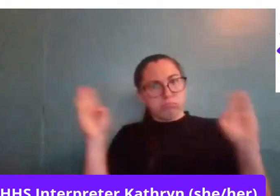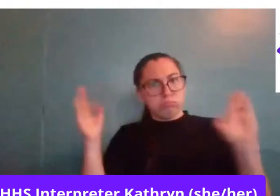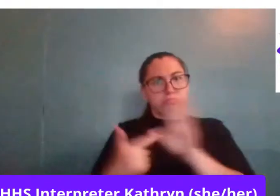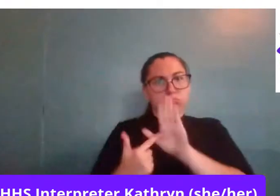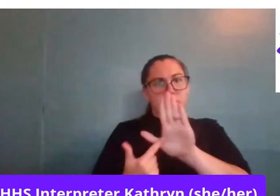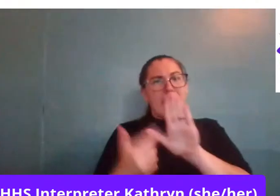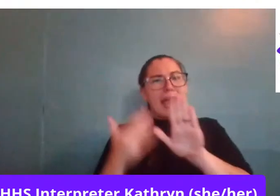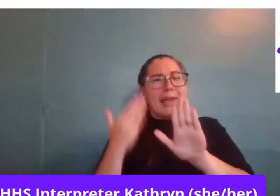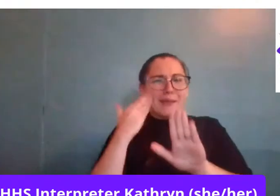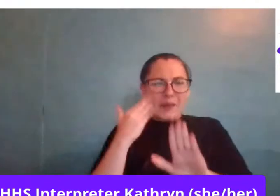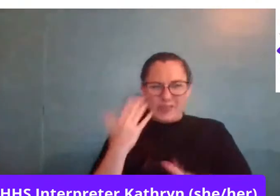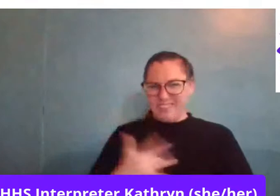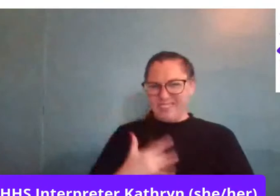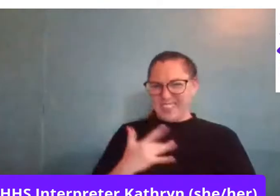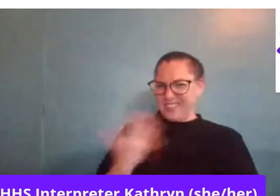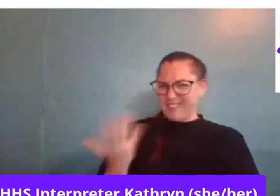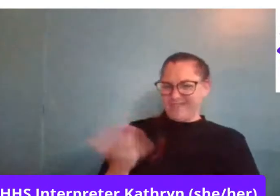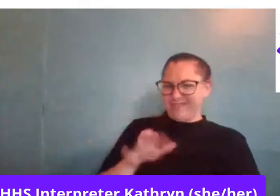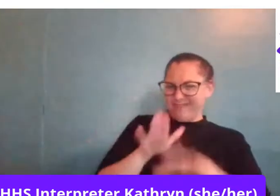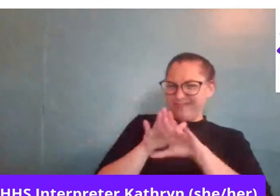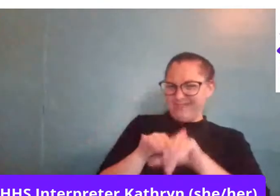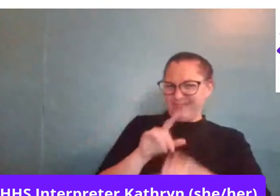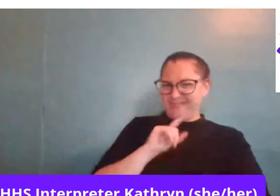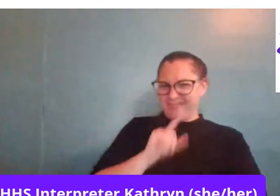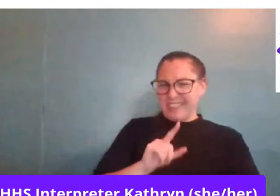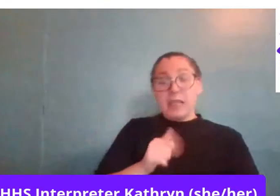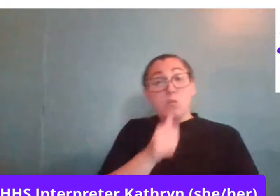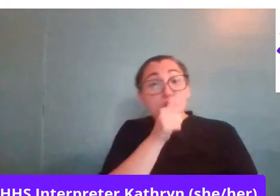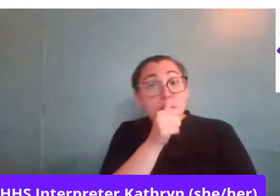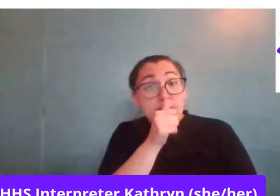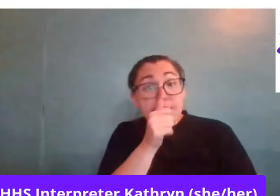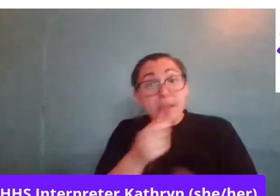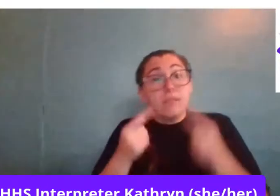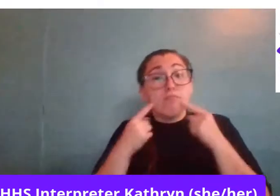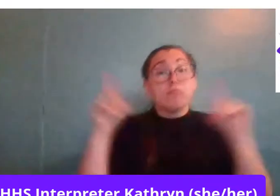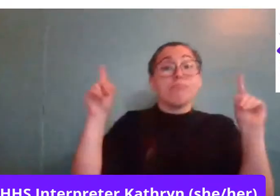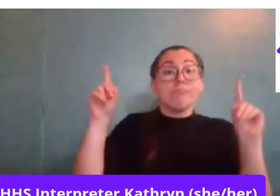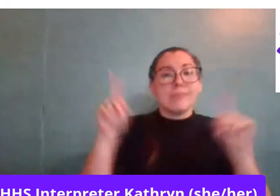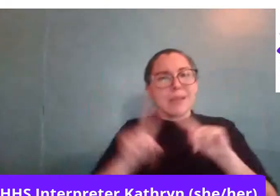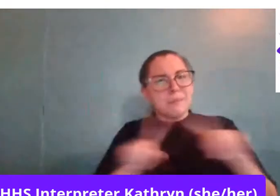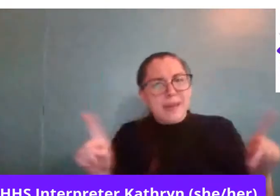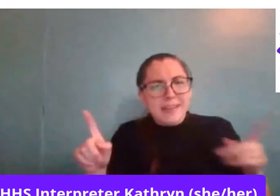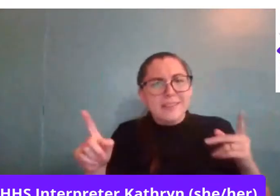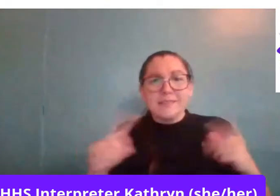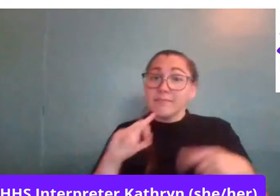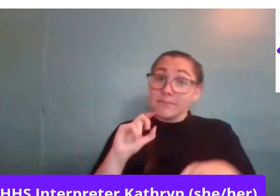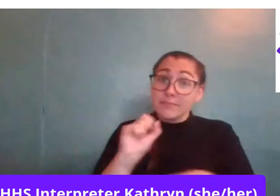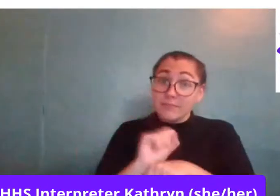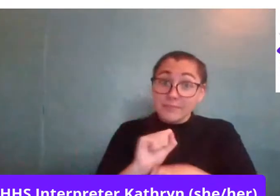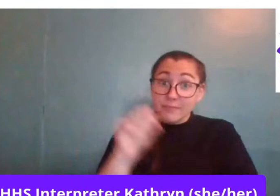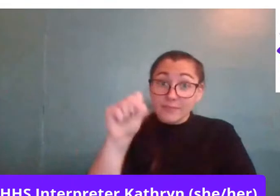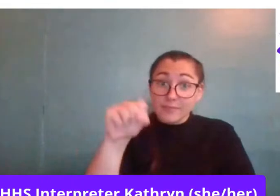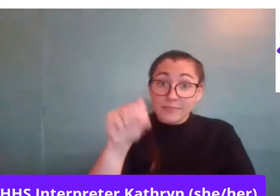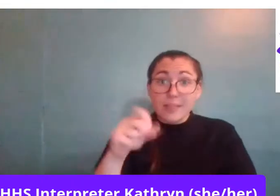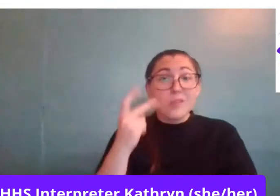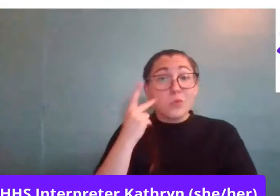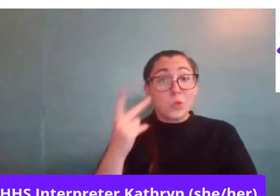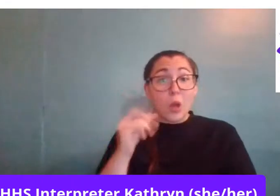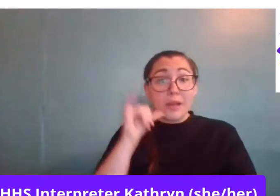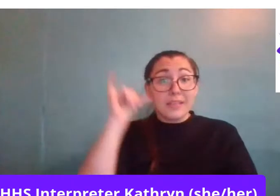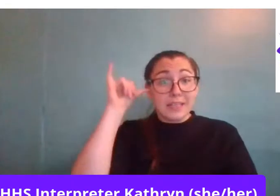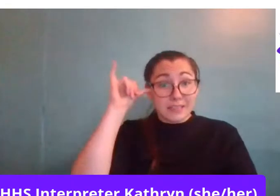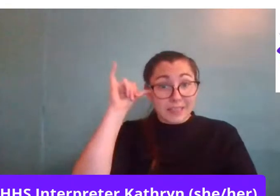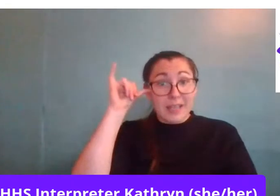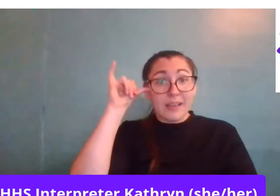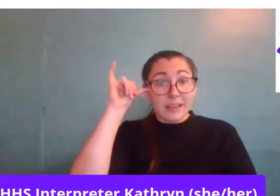an oxymoron, that to discuss something so private publicly, but definitely, as we saw on yesterday, as